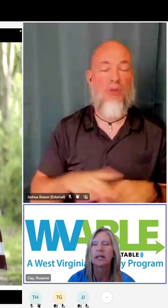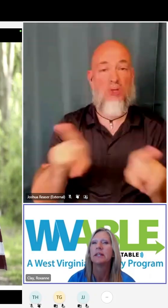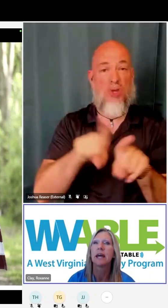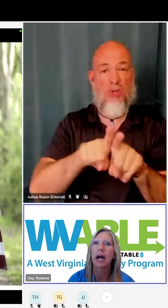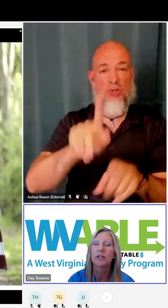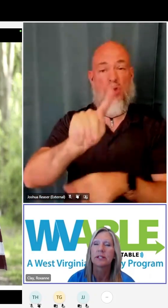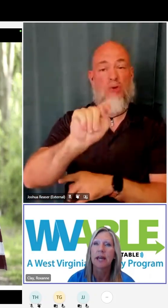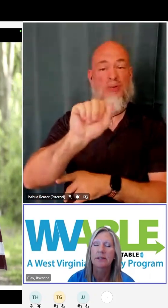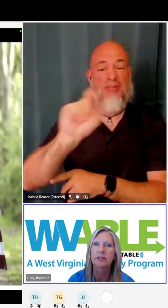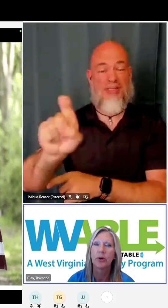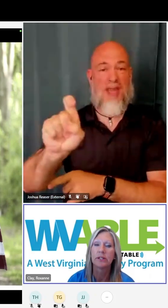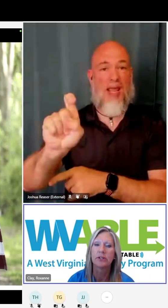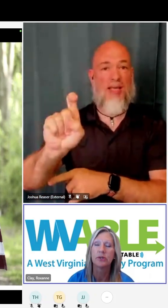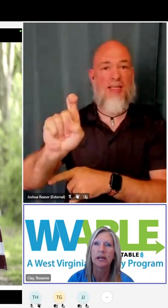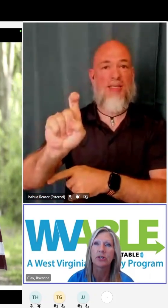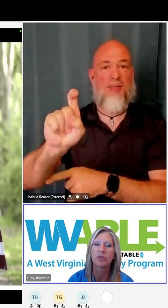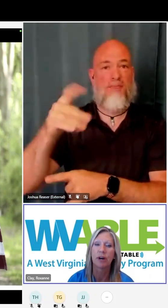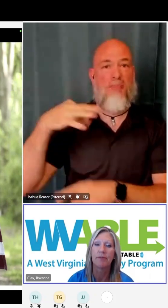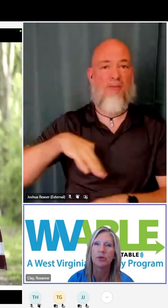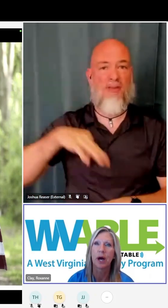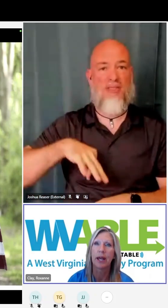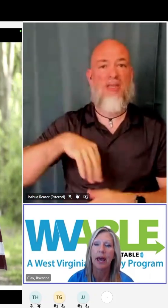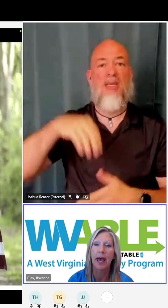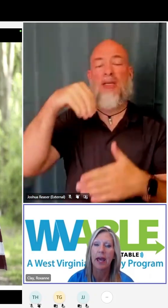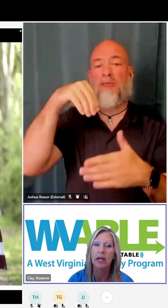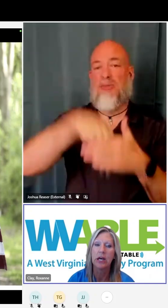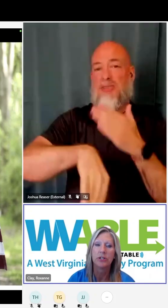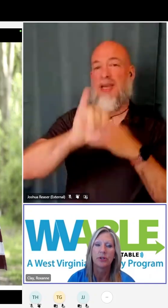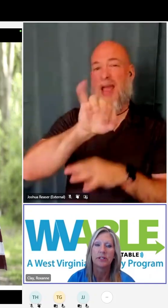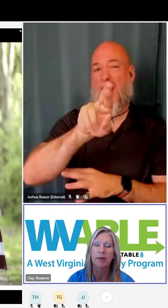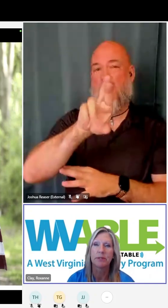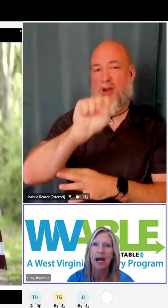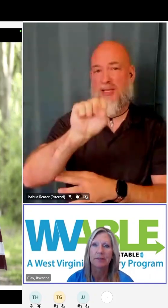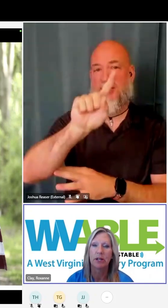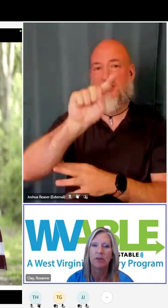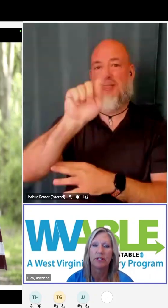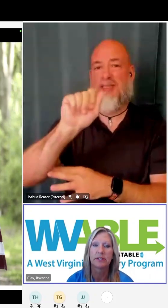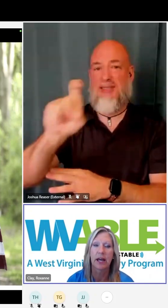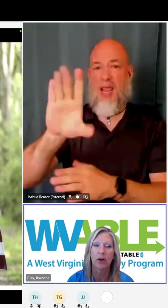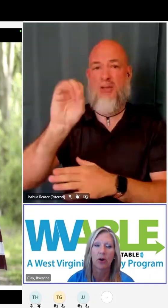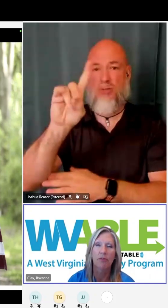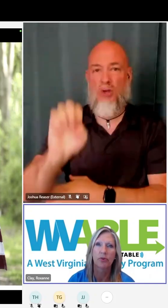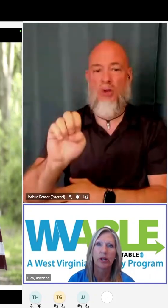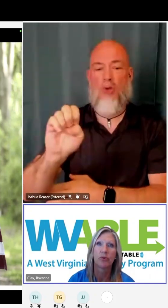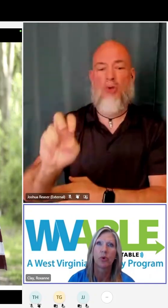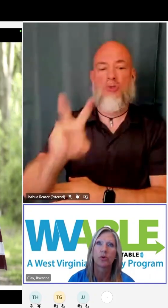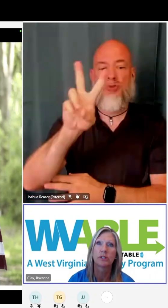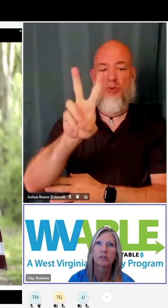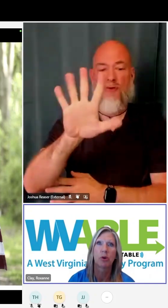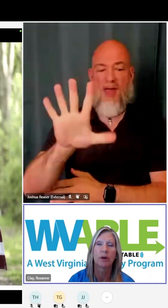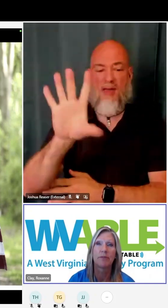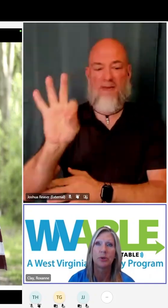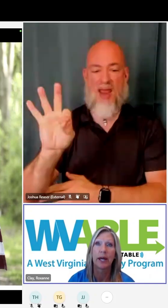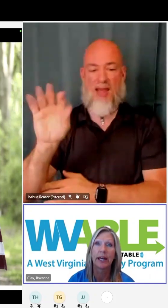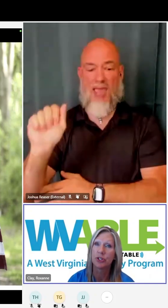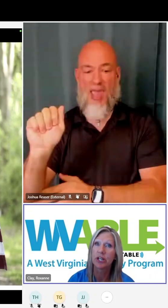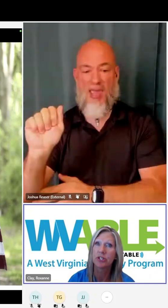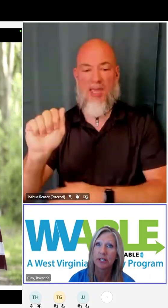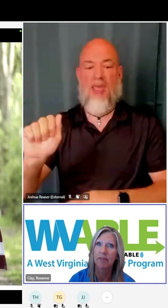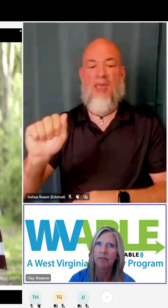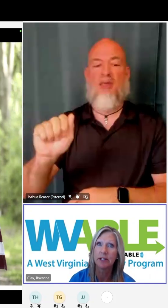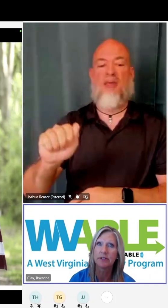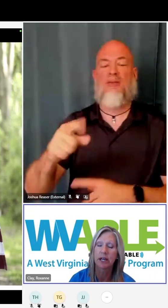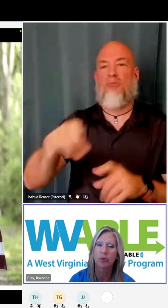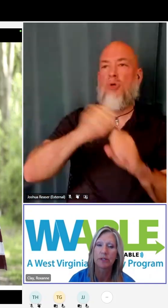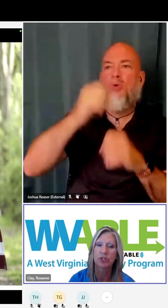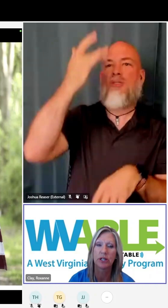ABLE is in the IRS tax code as a new section 529A. So the same tax benefits they are offering for Smart 529